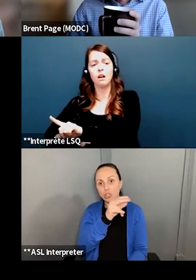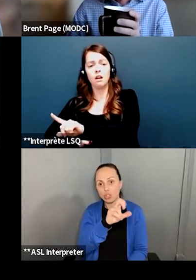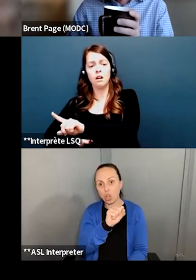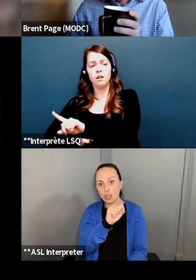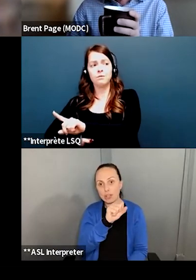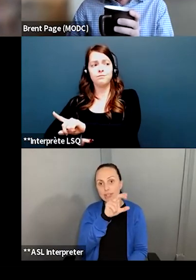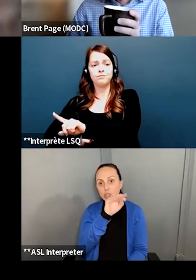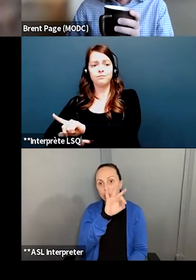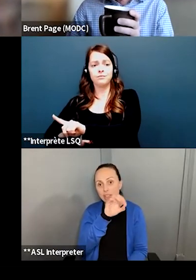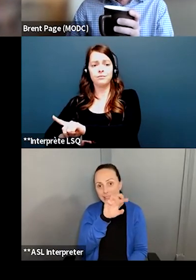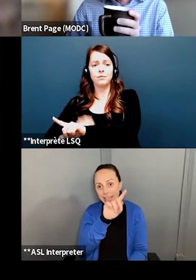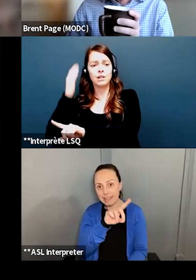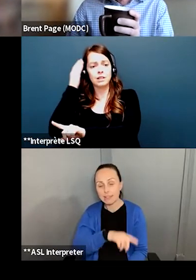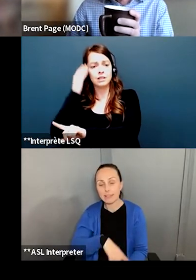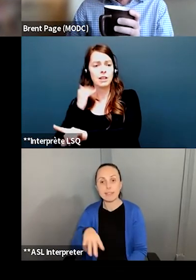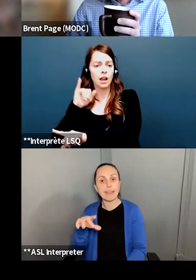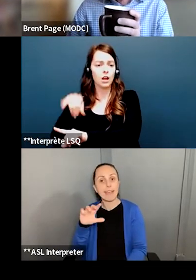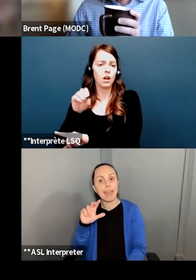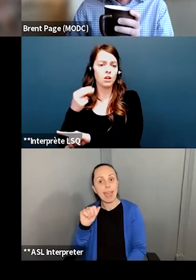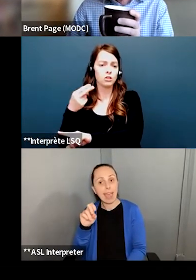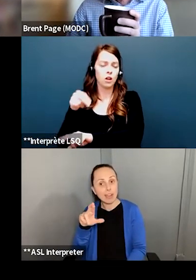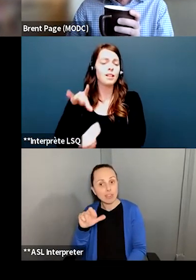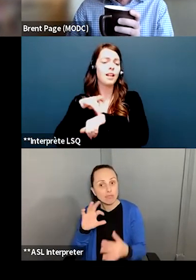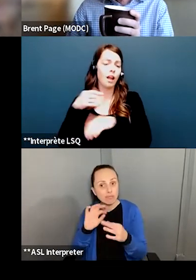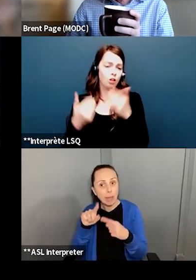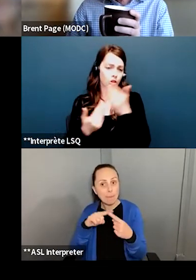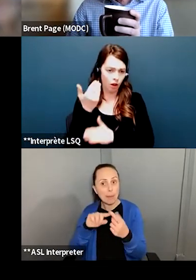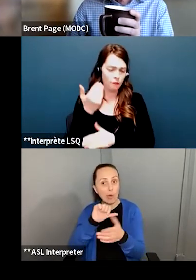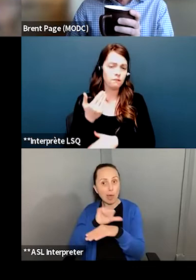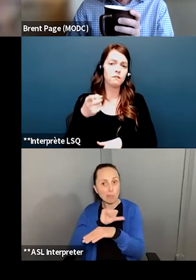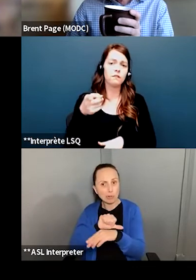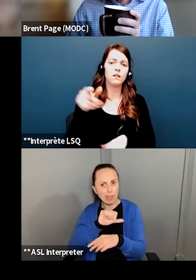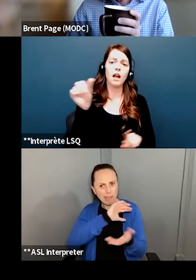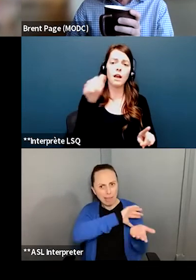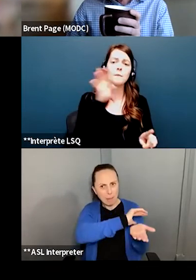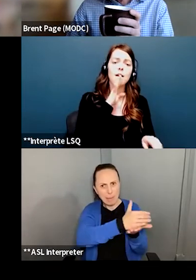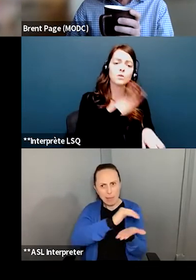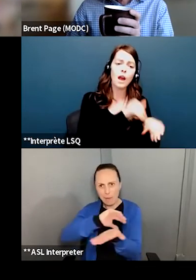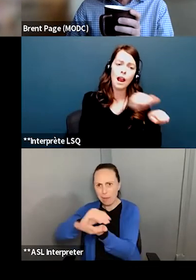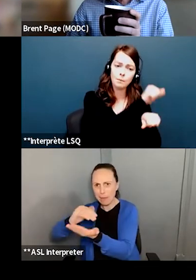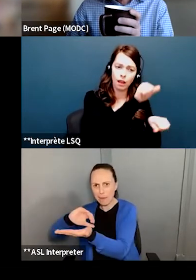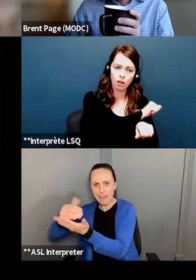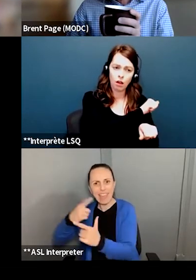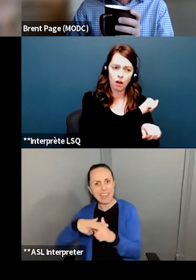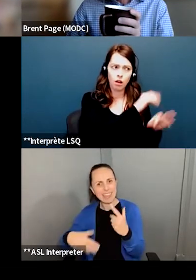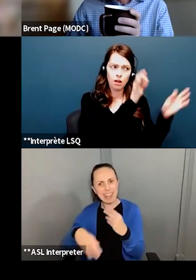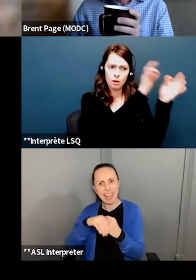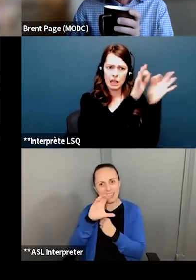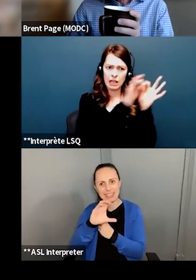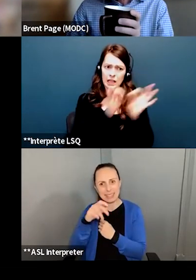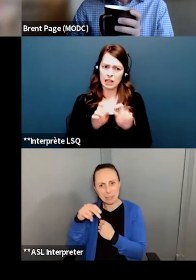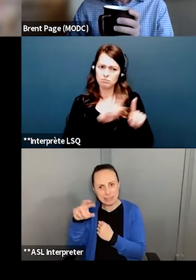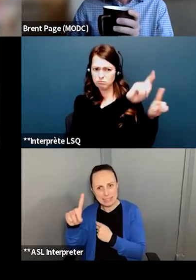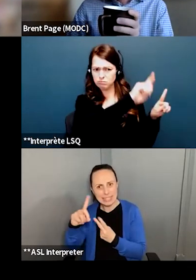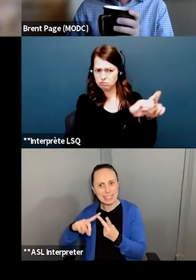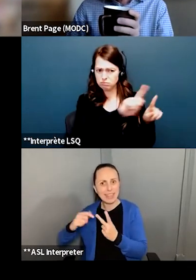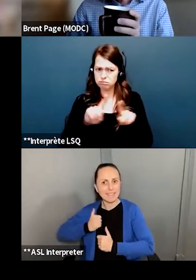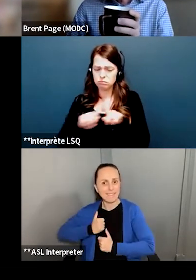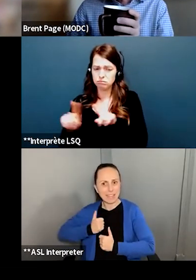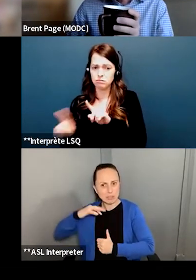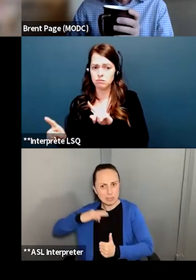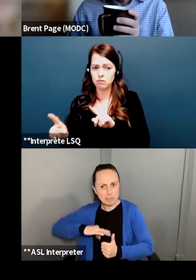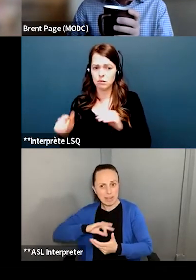and Andrea talked about Alberta, the amounts there, and then we add into that CPPD and veterans benefits,